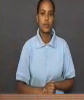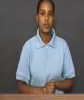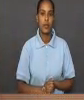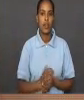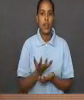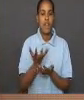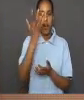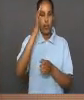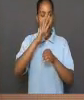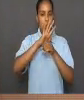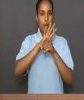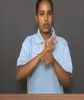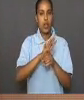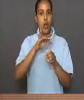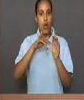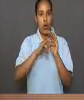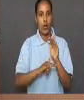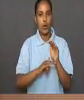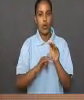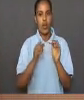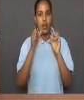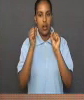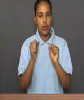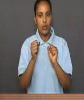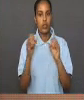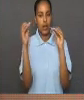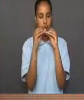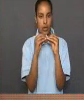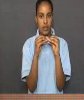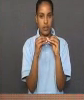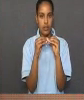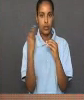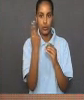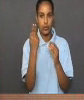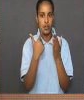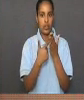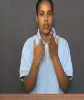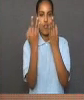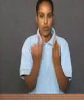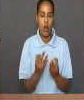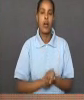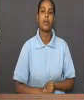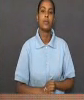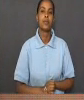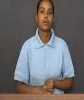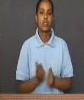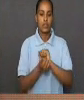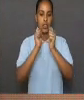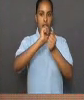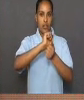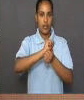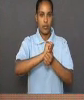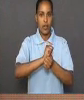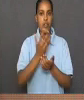The vapor pressure lowering can also be calculated using the formula. The change